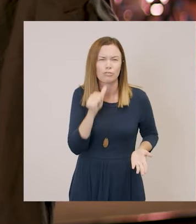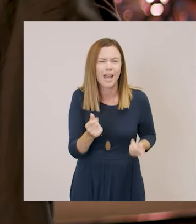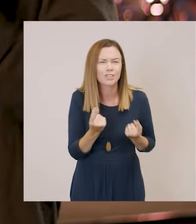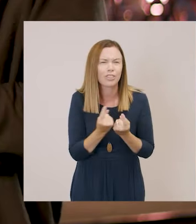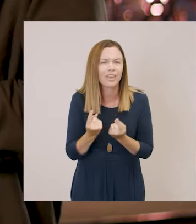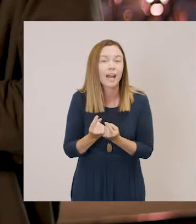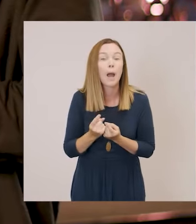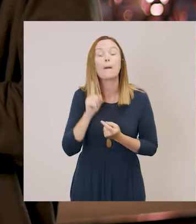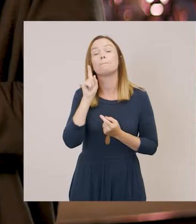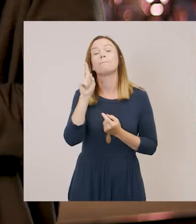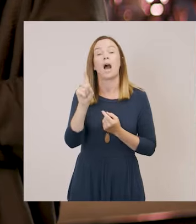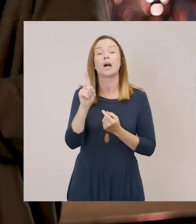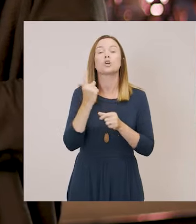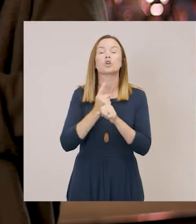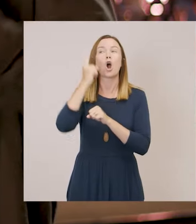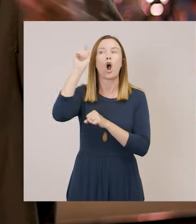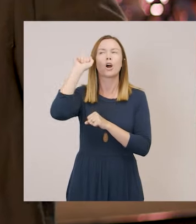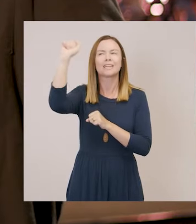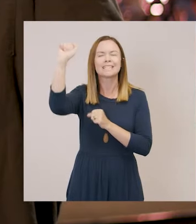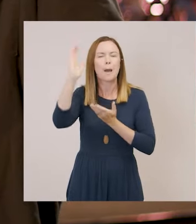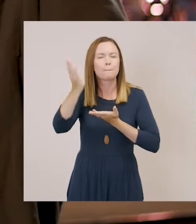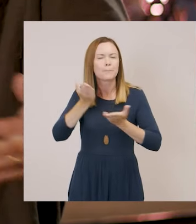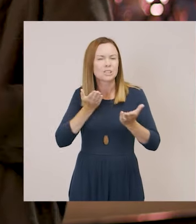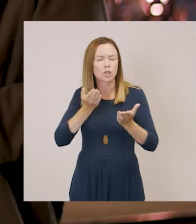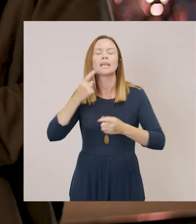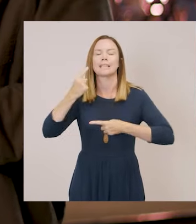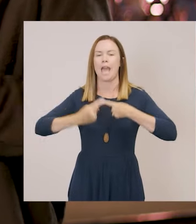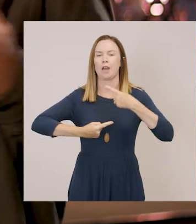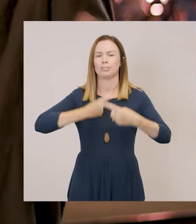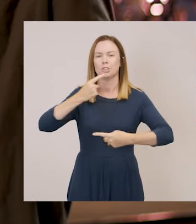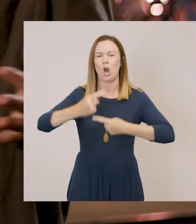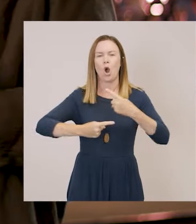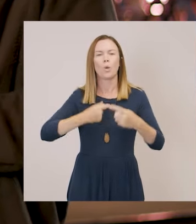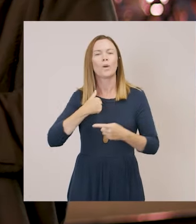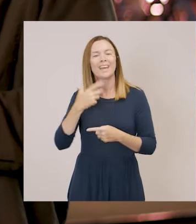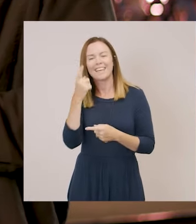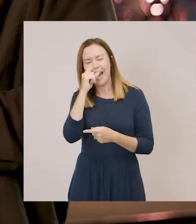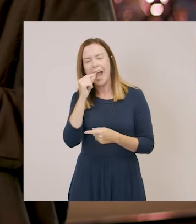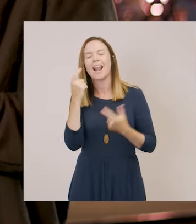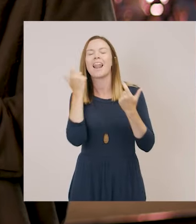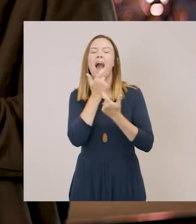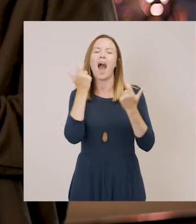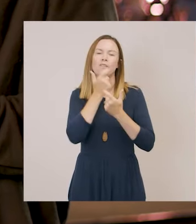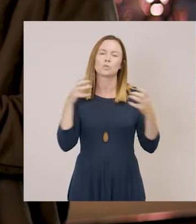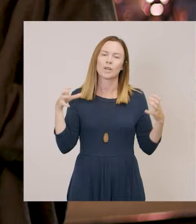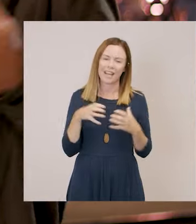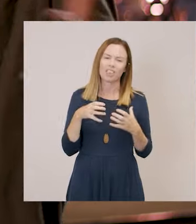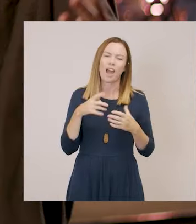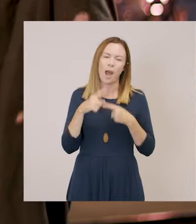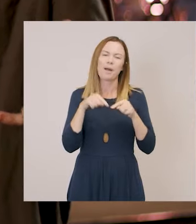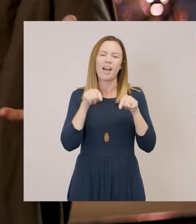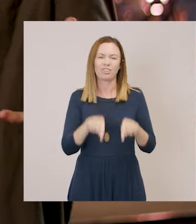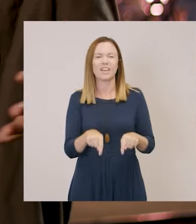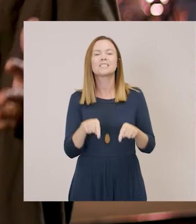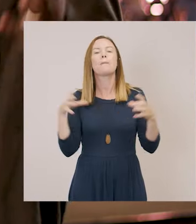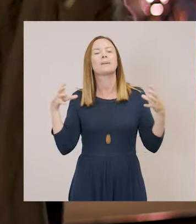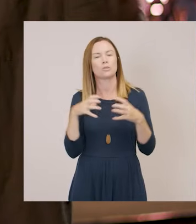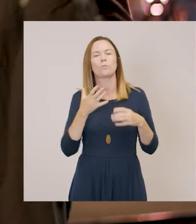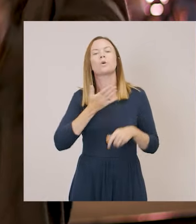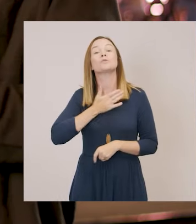But throughout all this, God's mission continues. And we can make light of some of these things and laugh together and be together